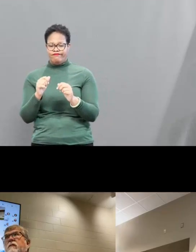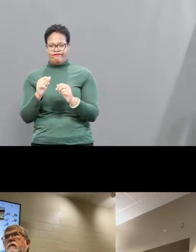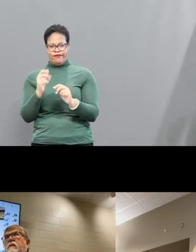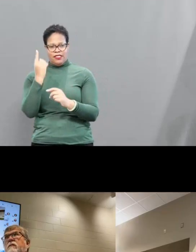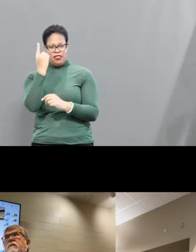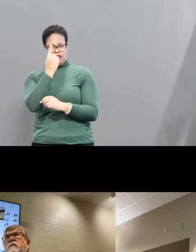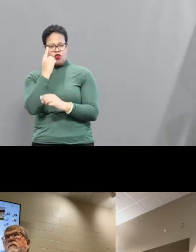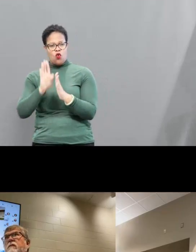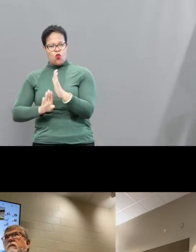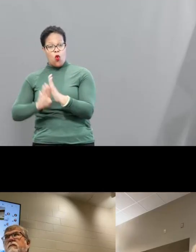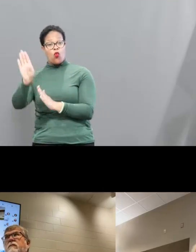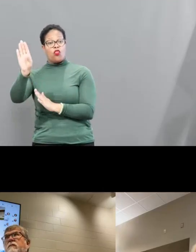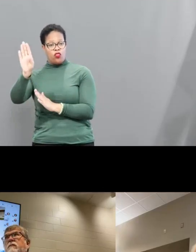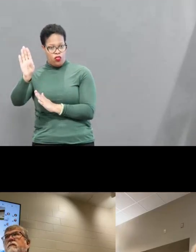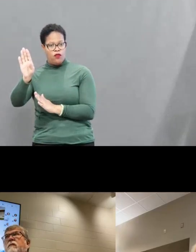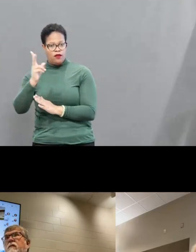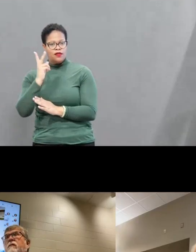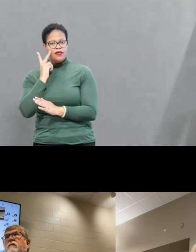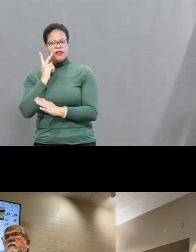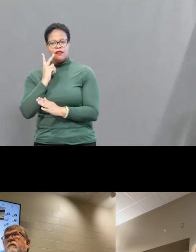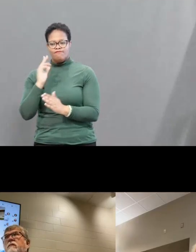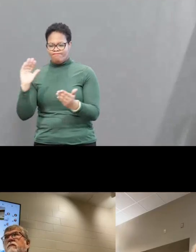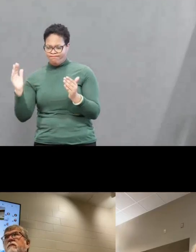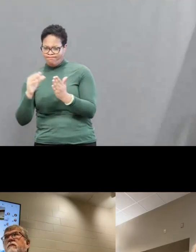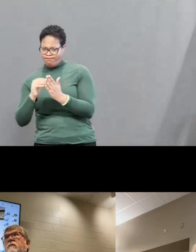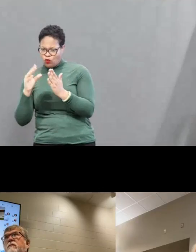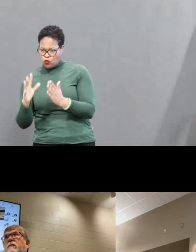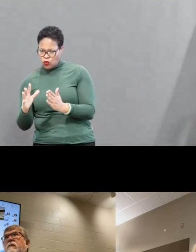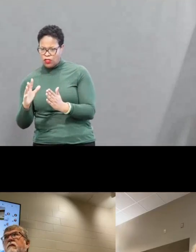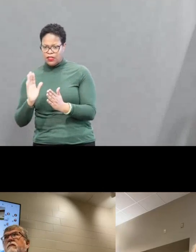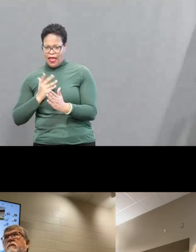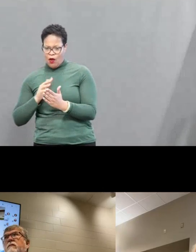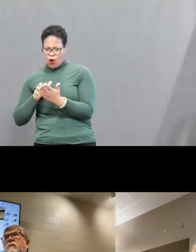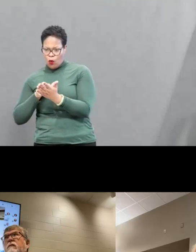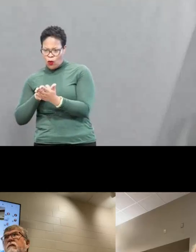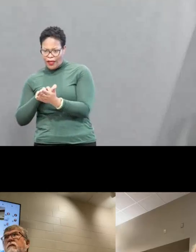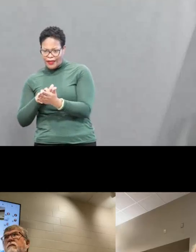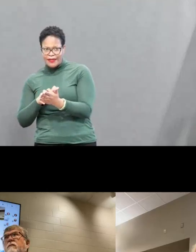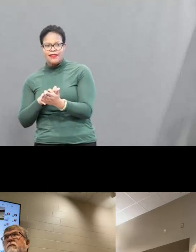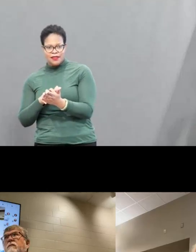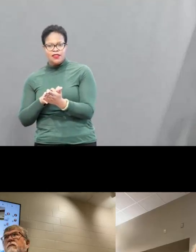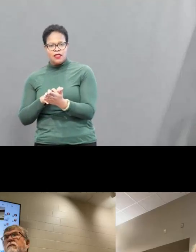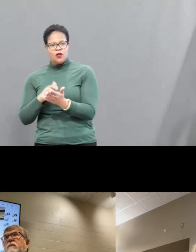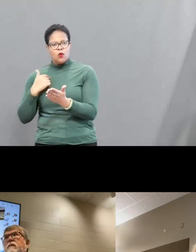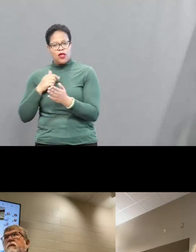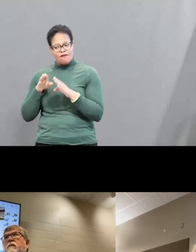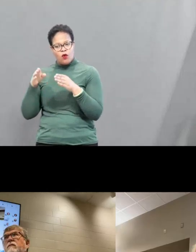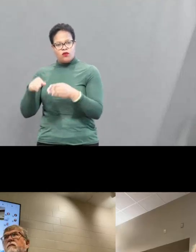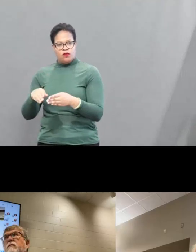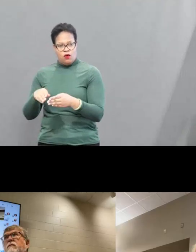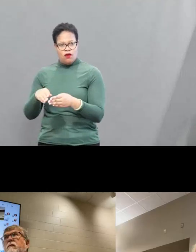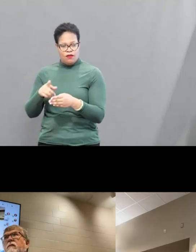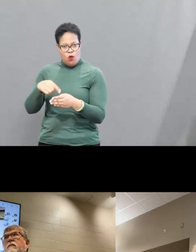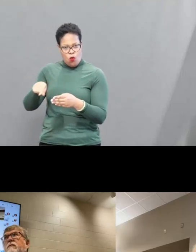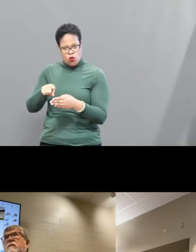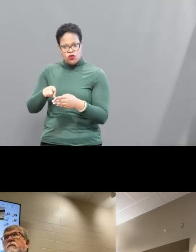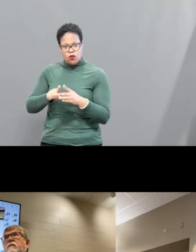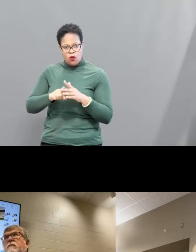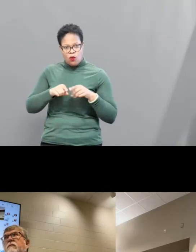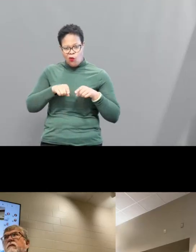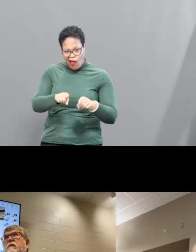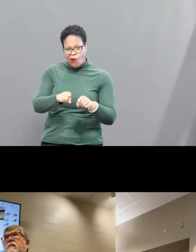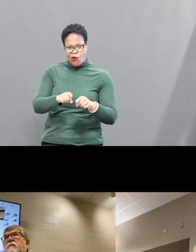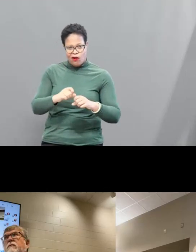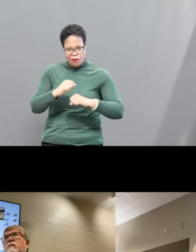growth and kind of see where our students are and where their weaknesses are, and we can hone in on those weaknesses while we're building on